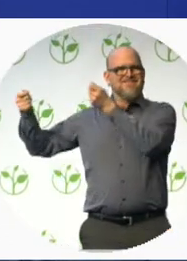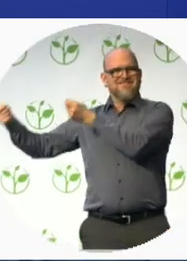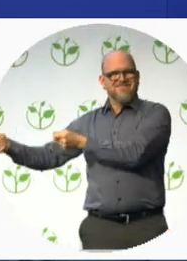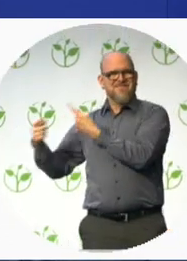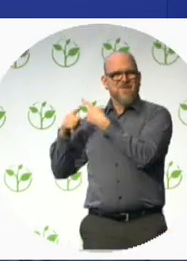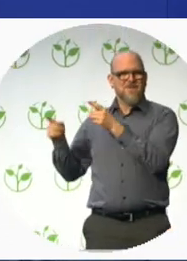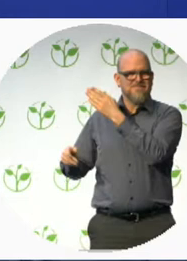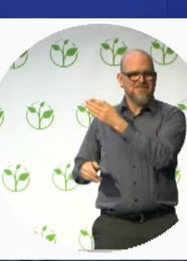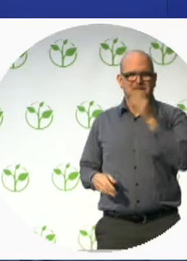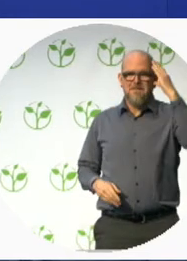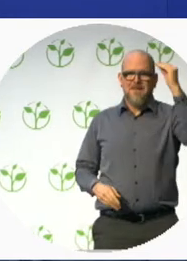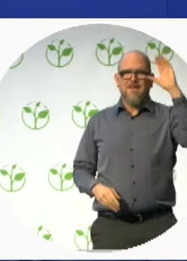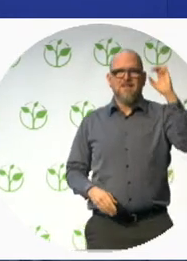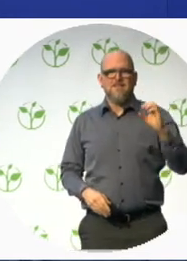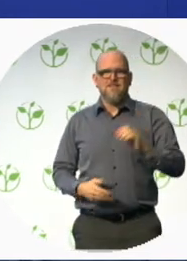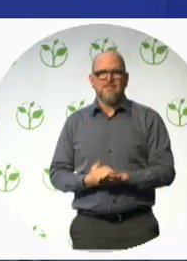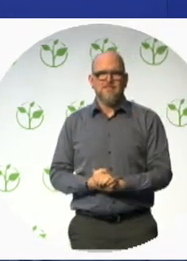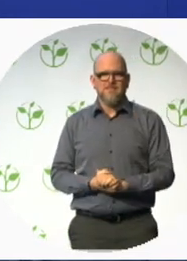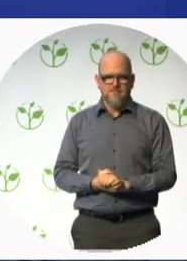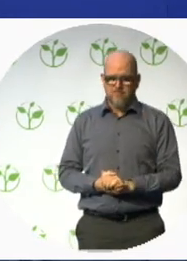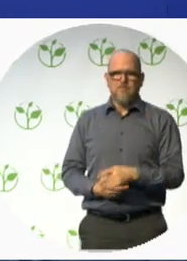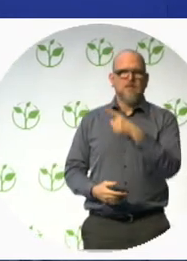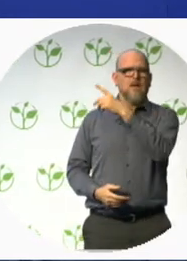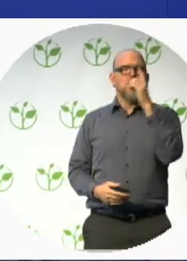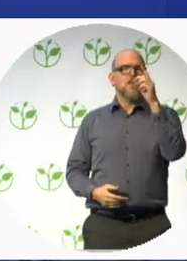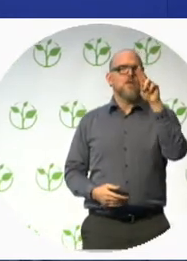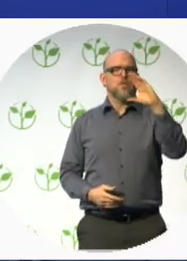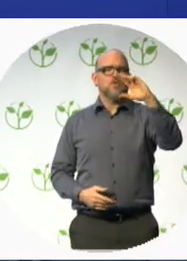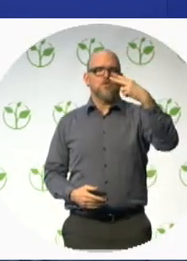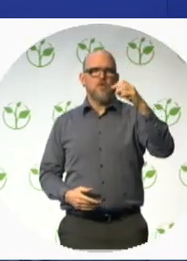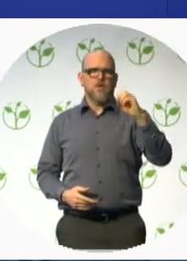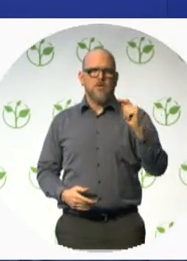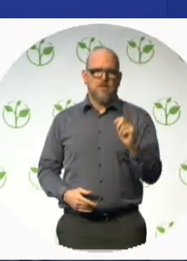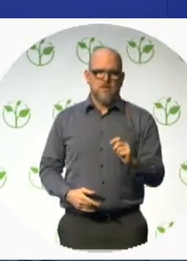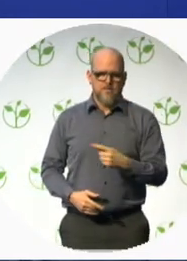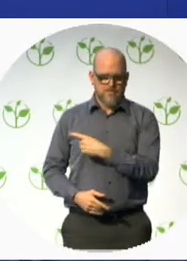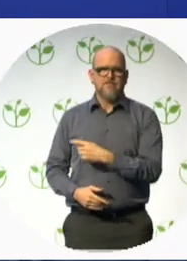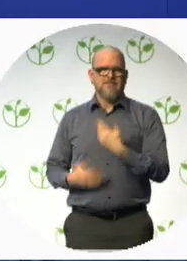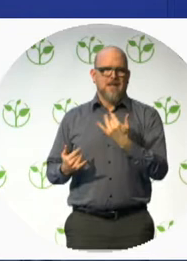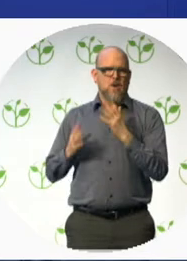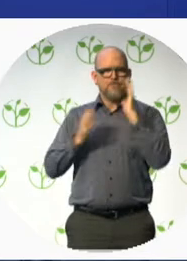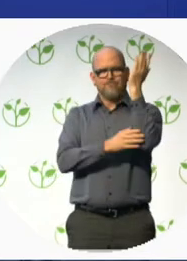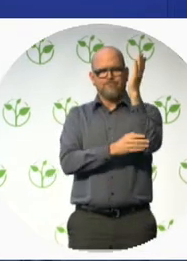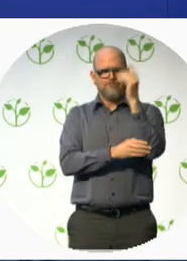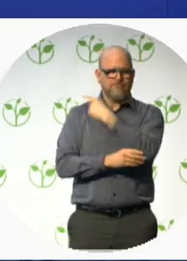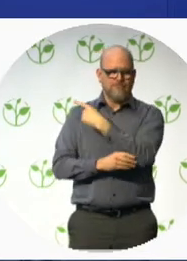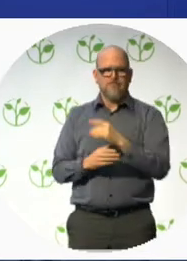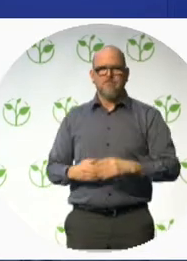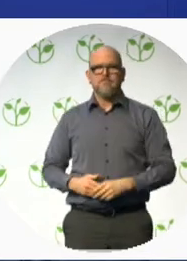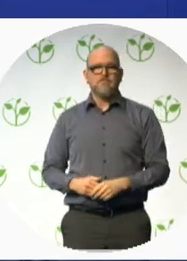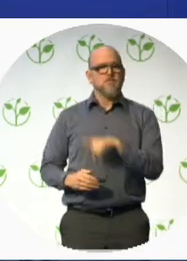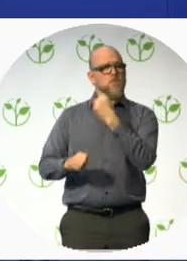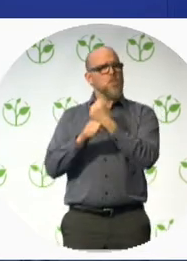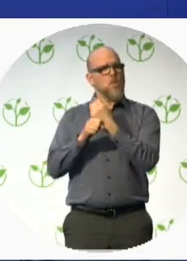Austria, a virtual bank branch that offers a new, modern, and unprecedented support service for